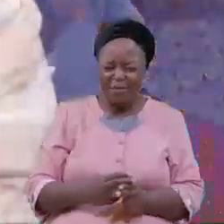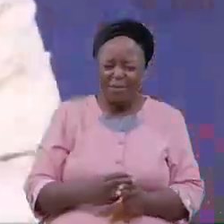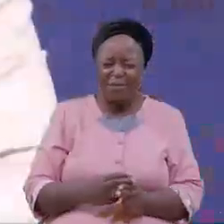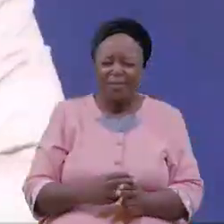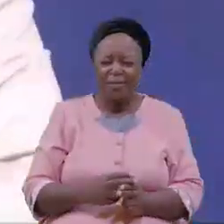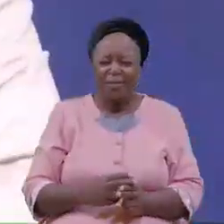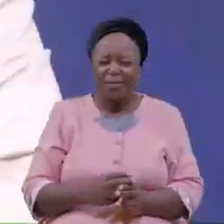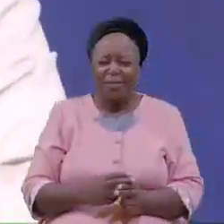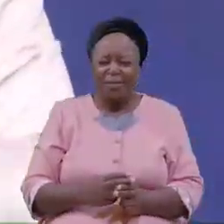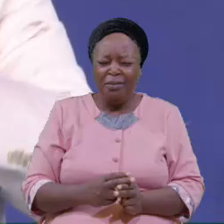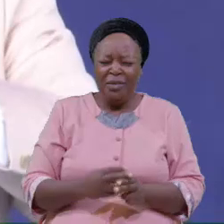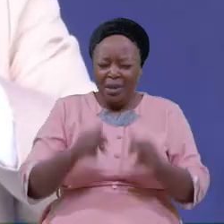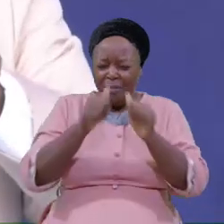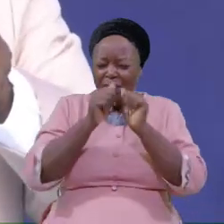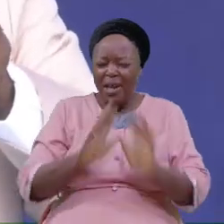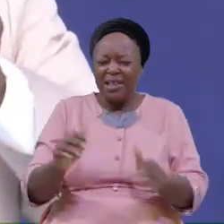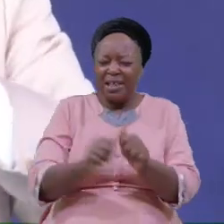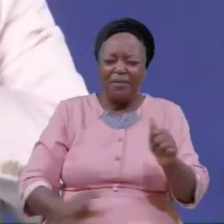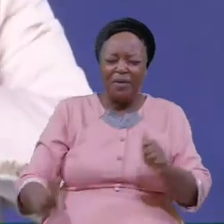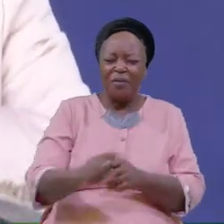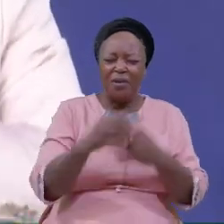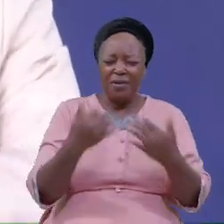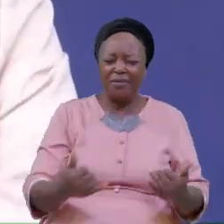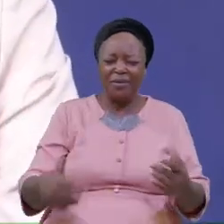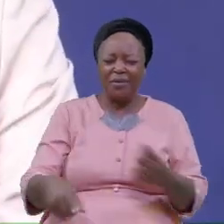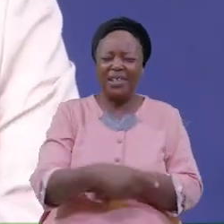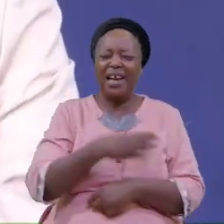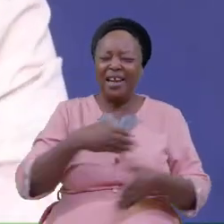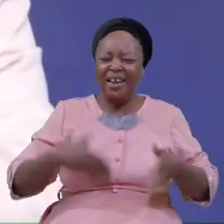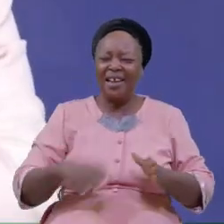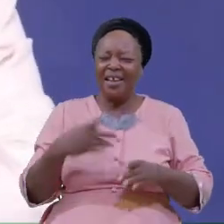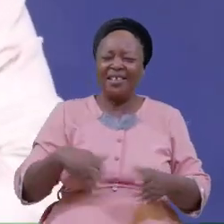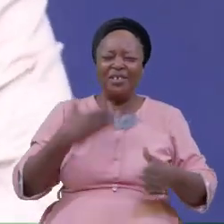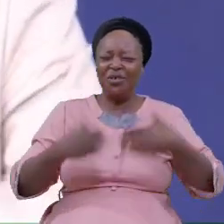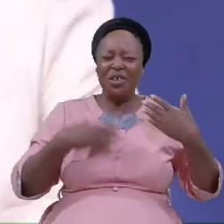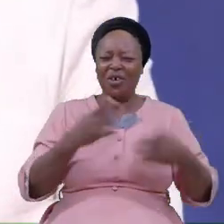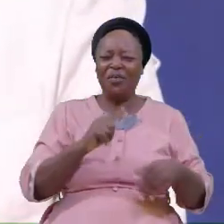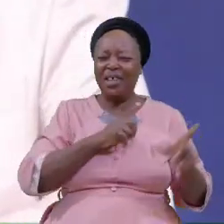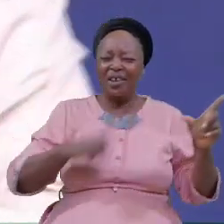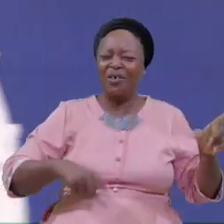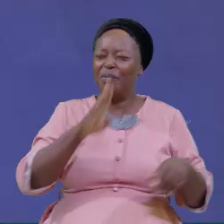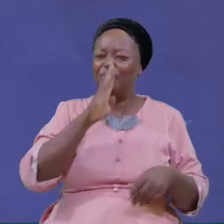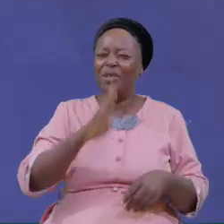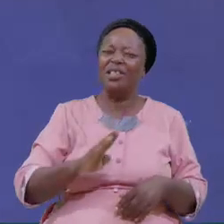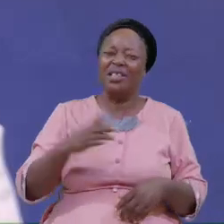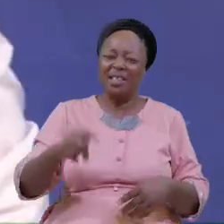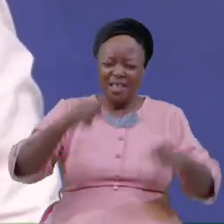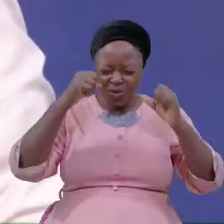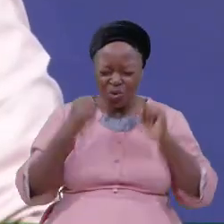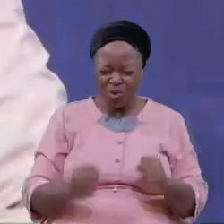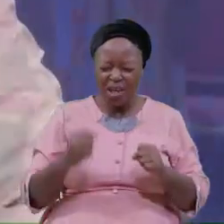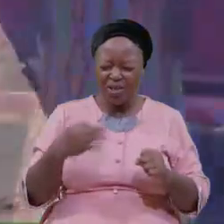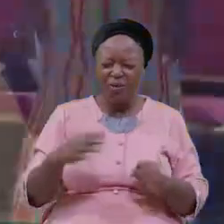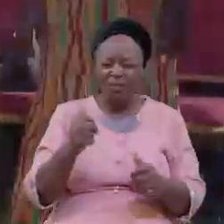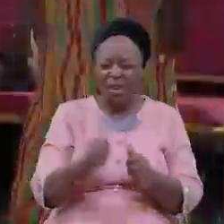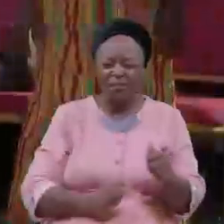Bless everyone today. Let the joy of the Lord be the strength of everyone in